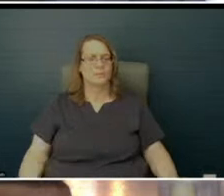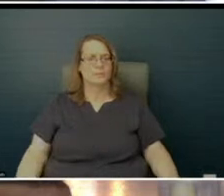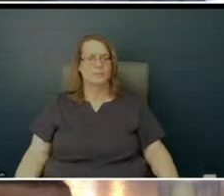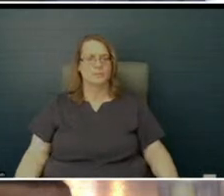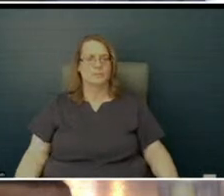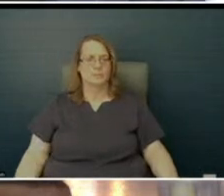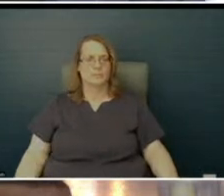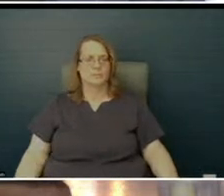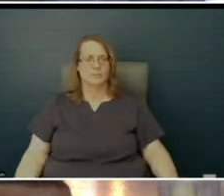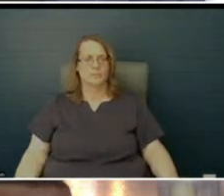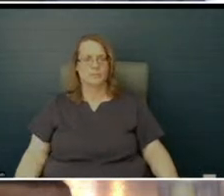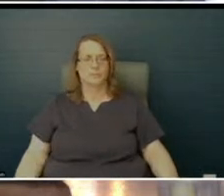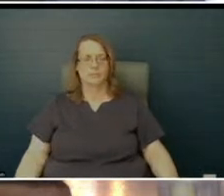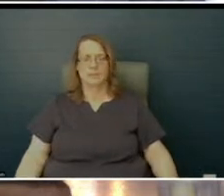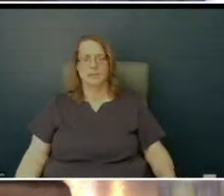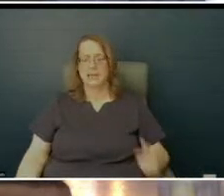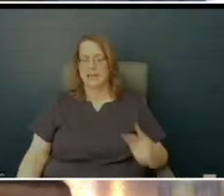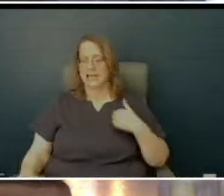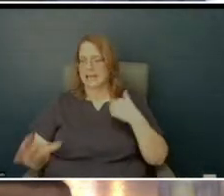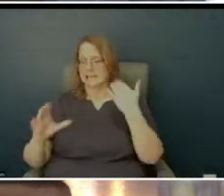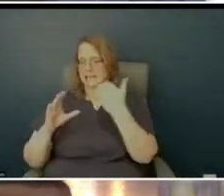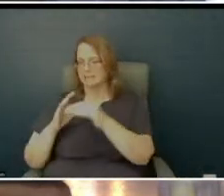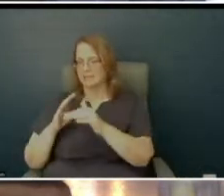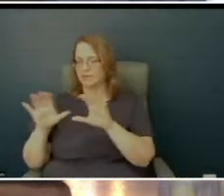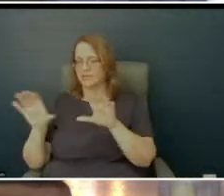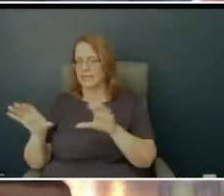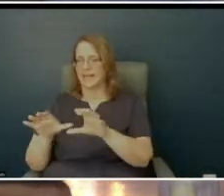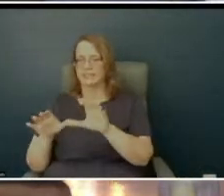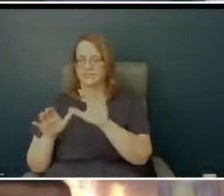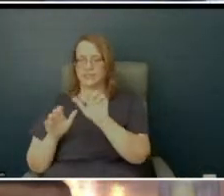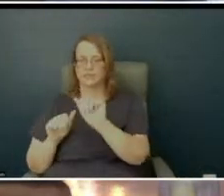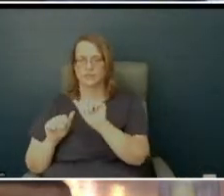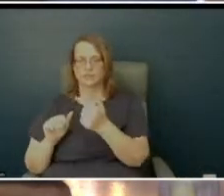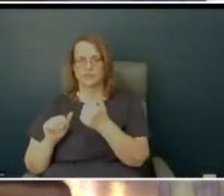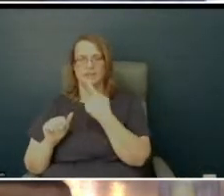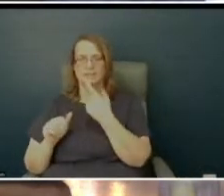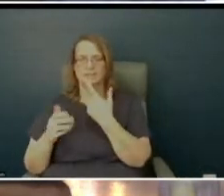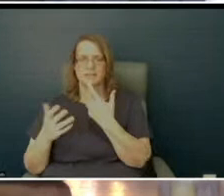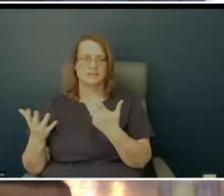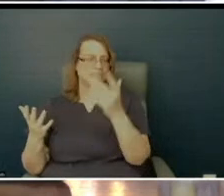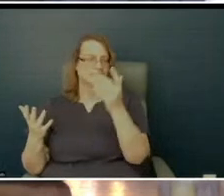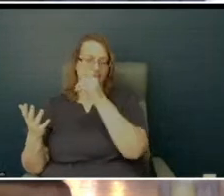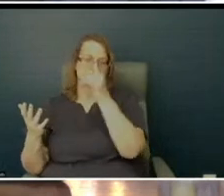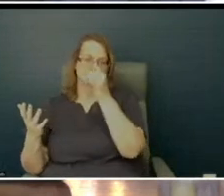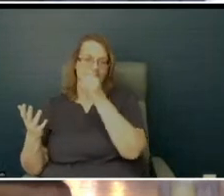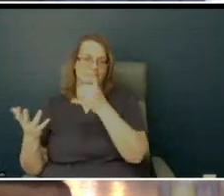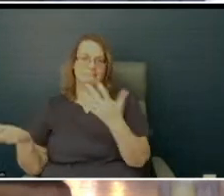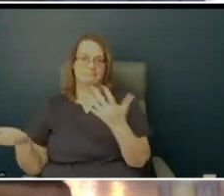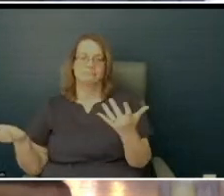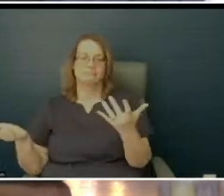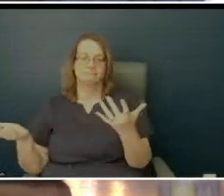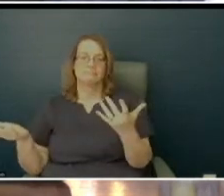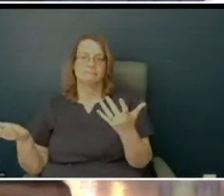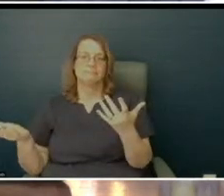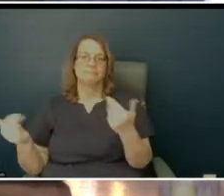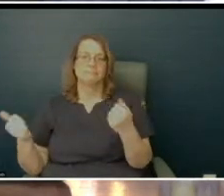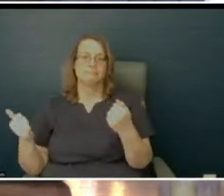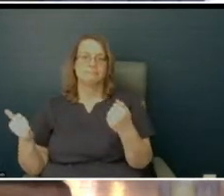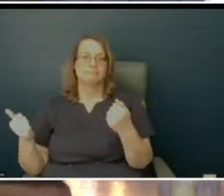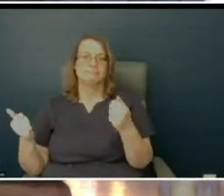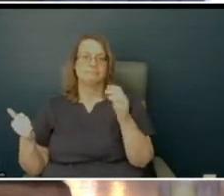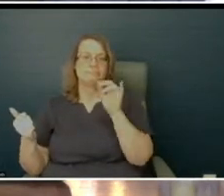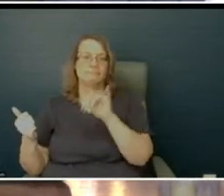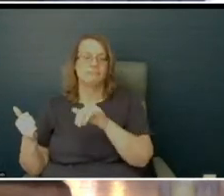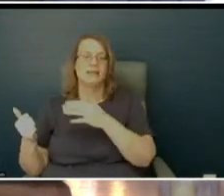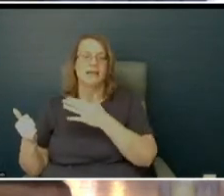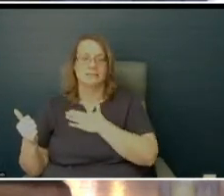I emailed the acting attorney general and I said pure insanity, which was my impression of the